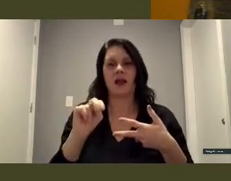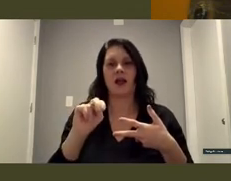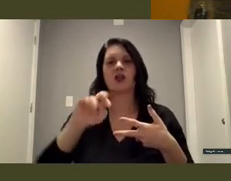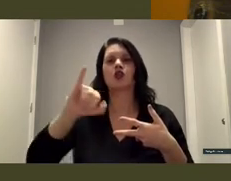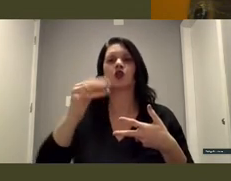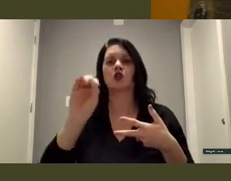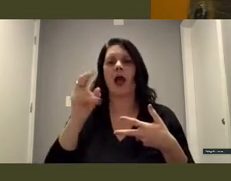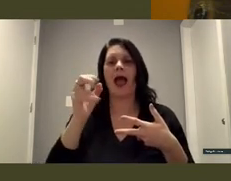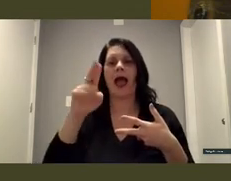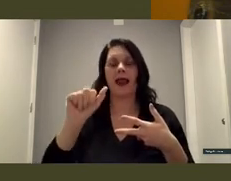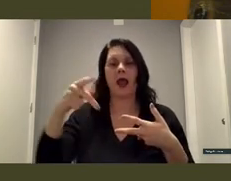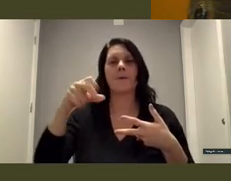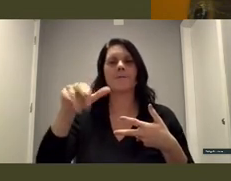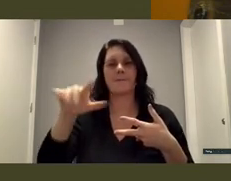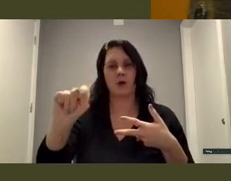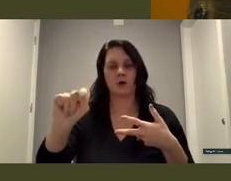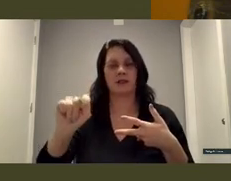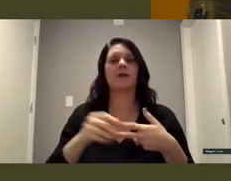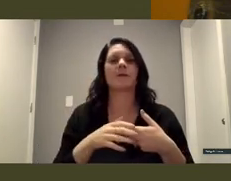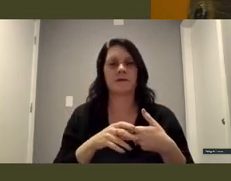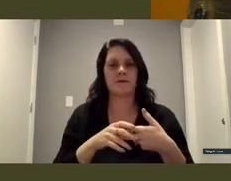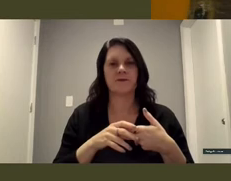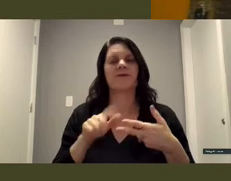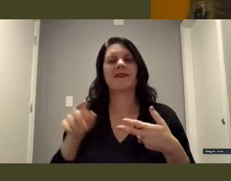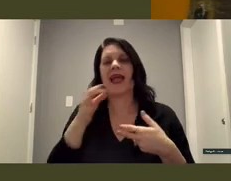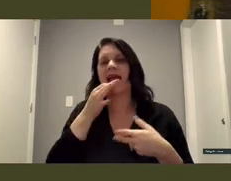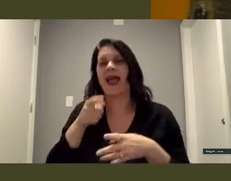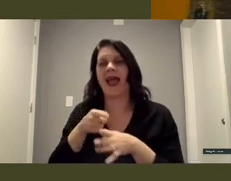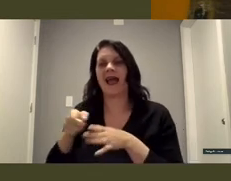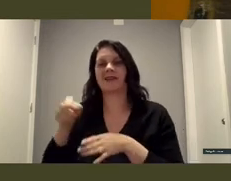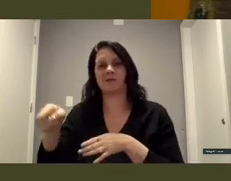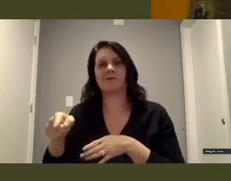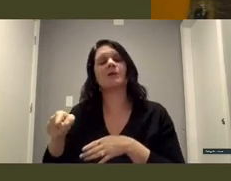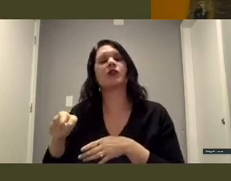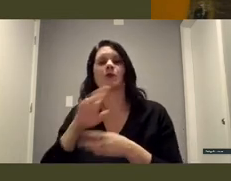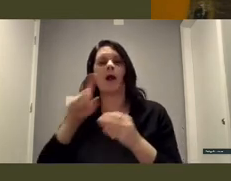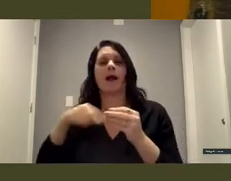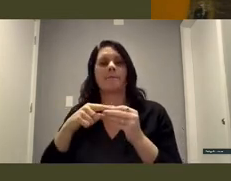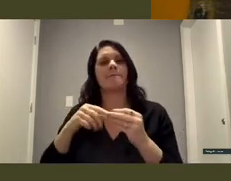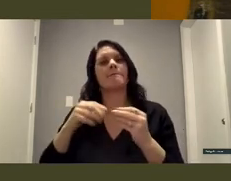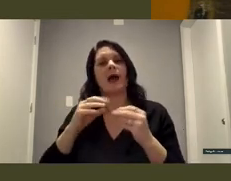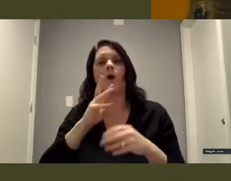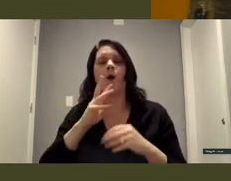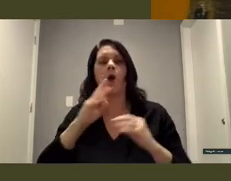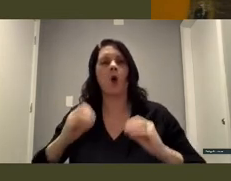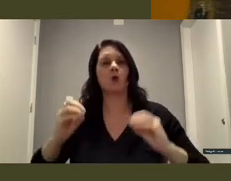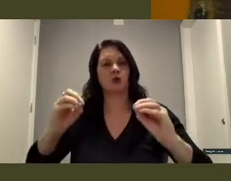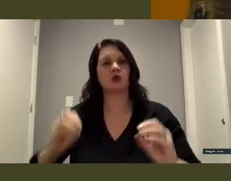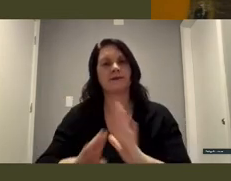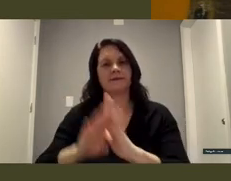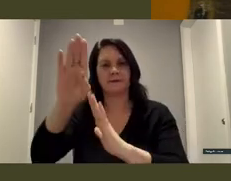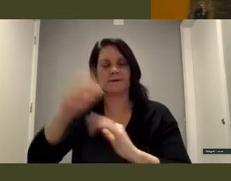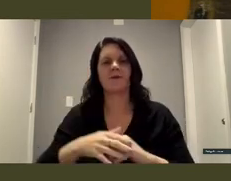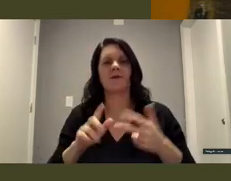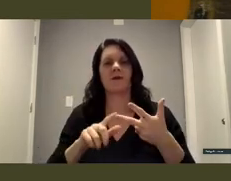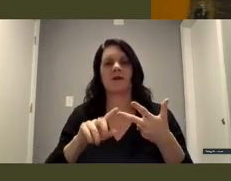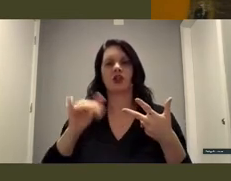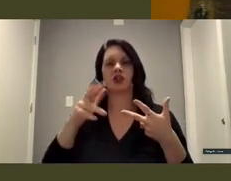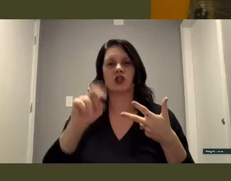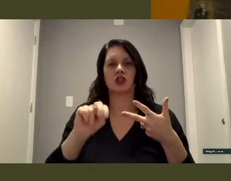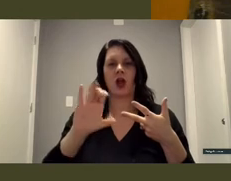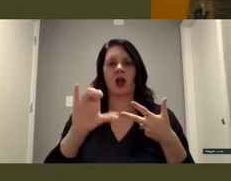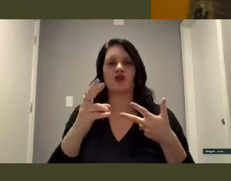green discussions, as her expertise lies in oceans. And we have John Christensen, who knows all about